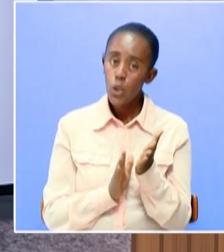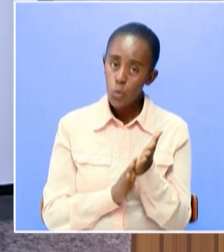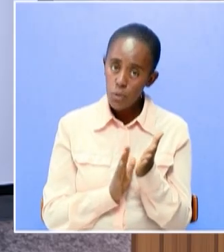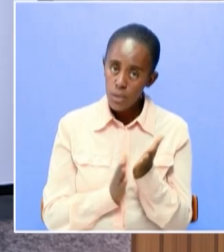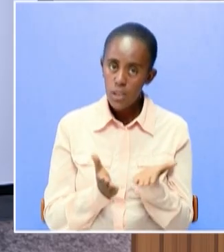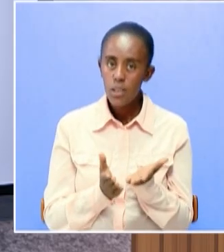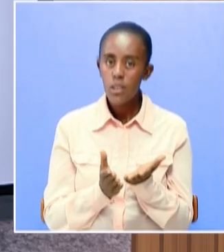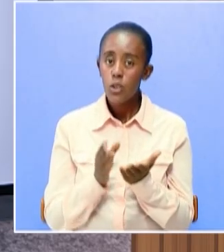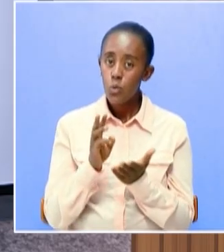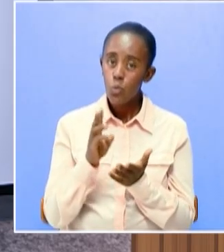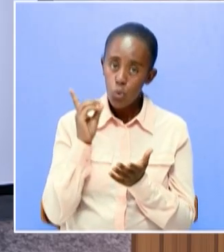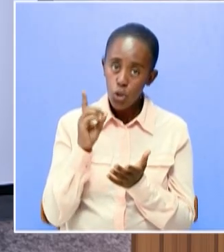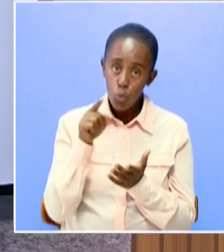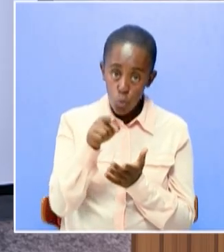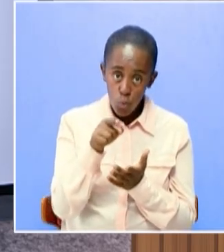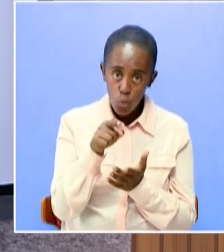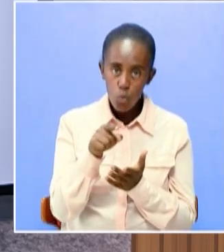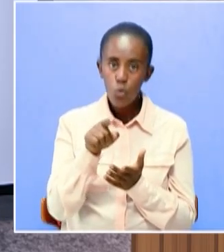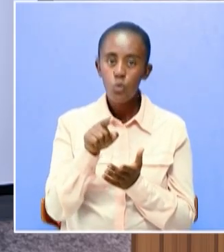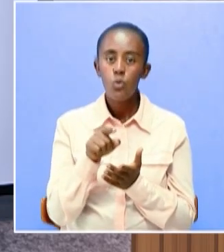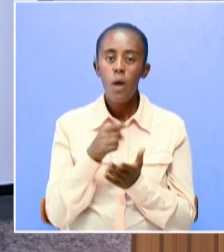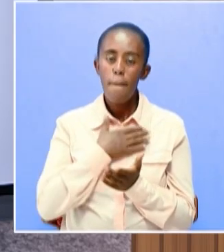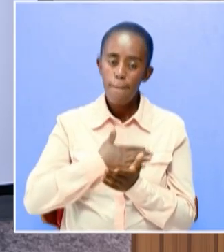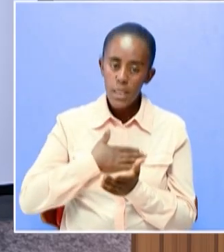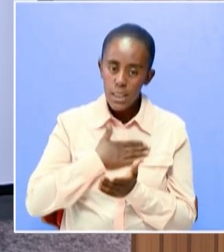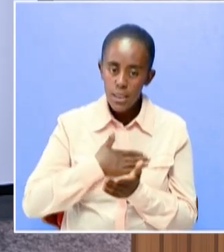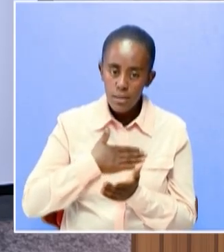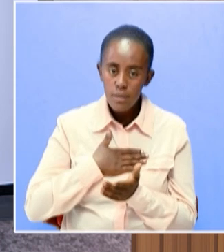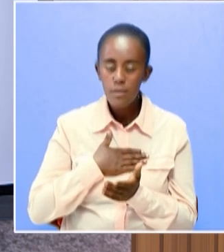Would you? Okay? Please.